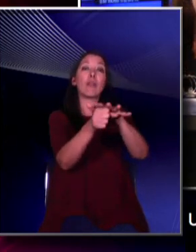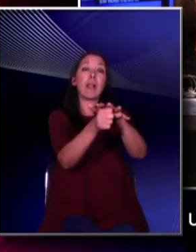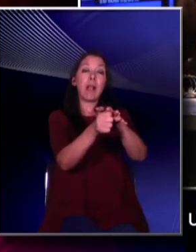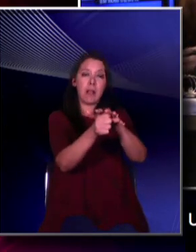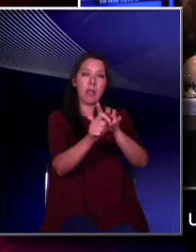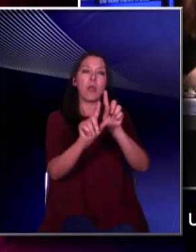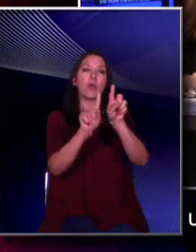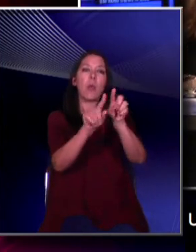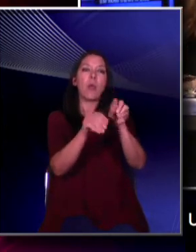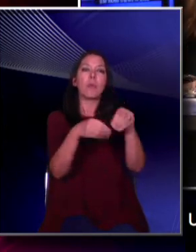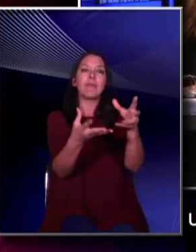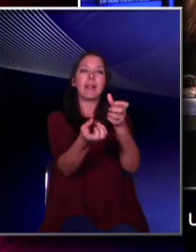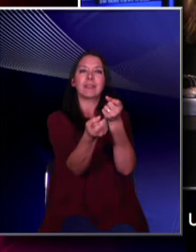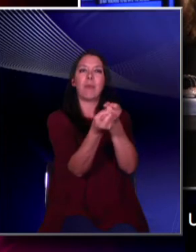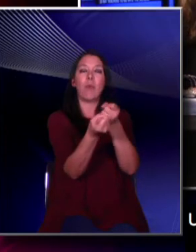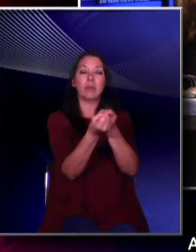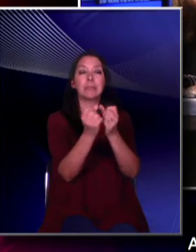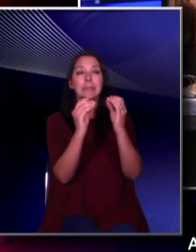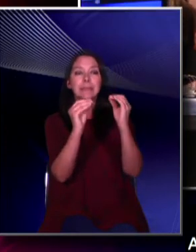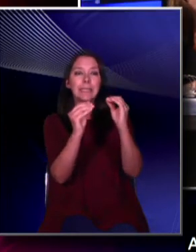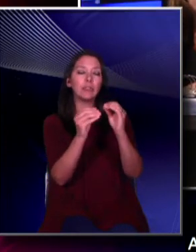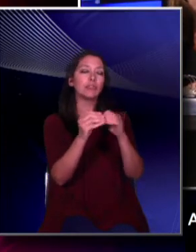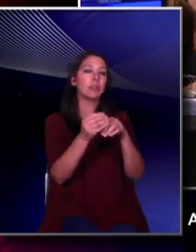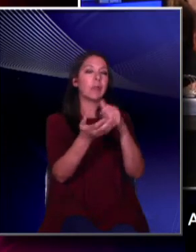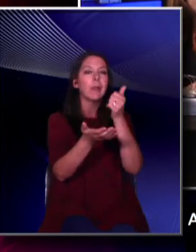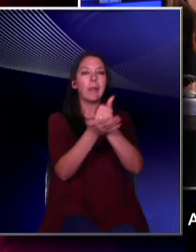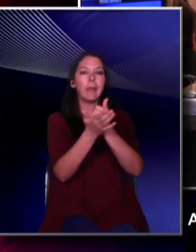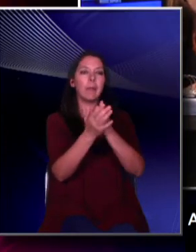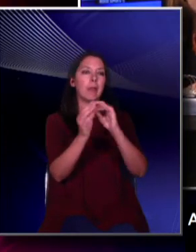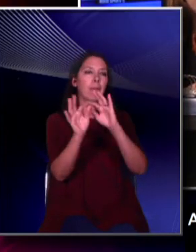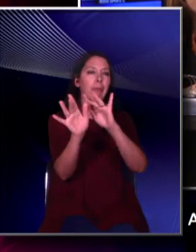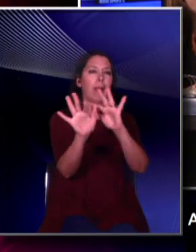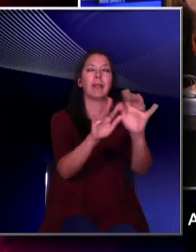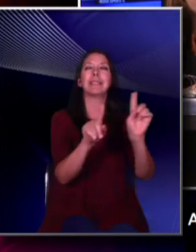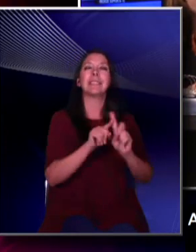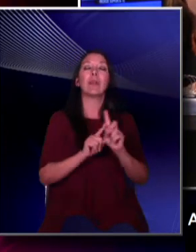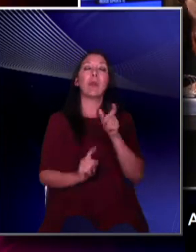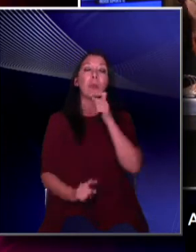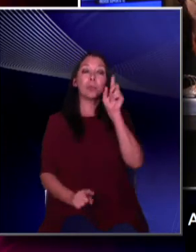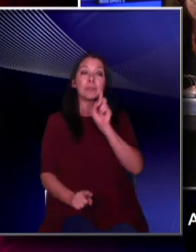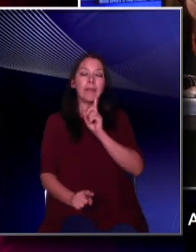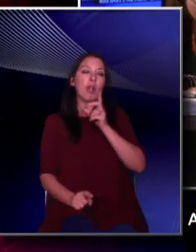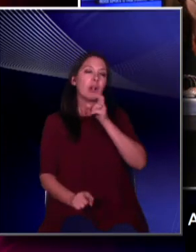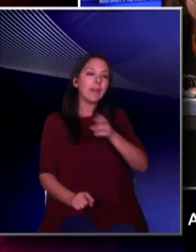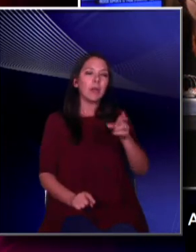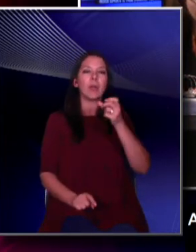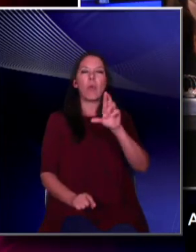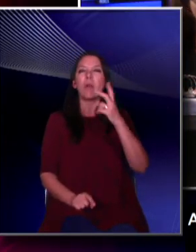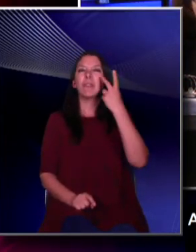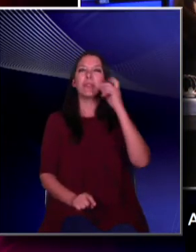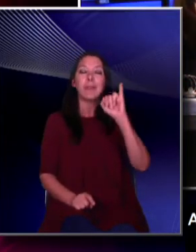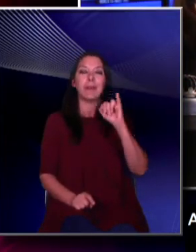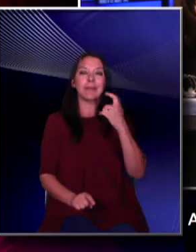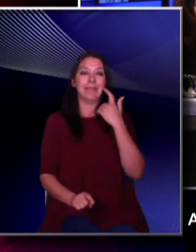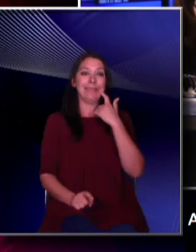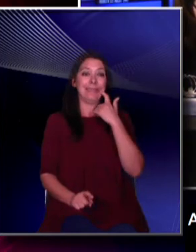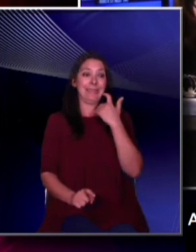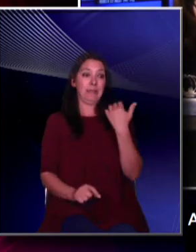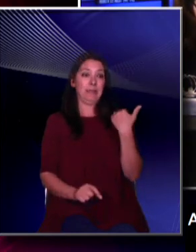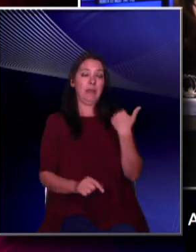who are deaf and hard of hearing, blind, and visually impaired. You've already heard a lot about that this